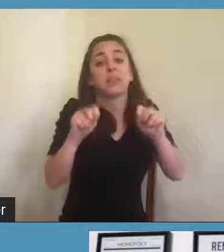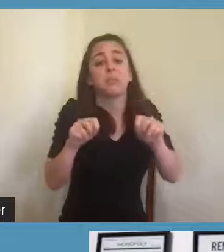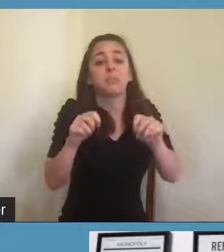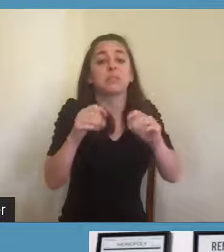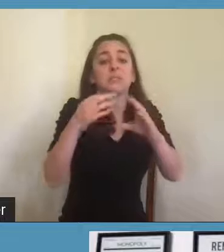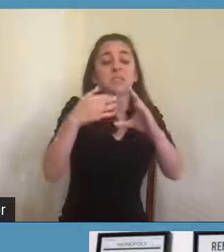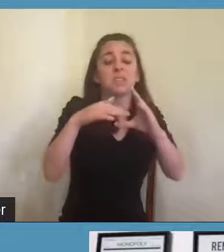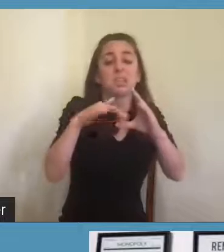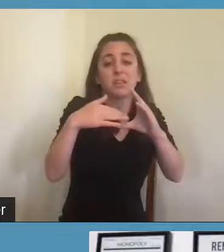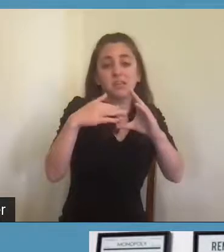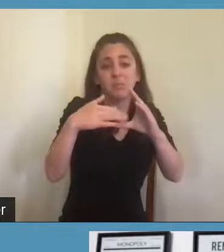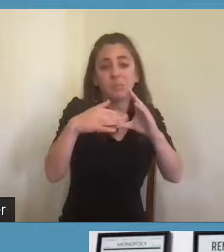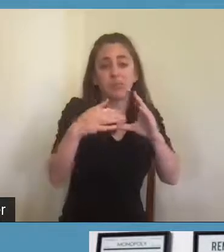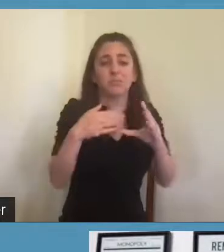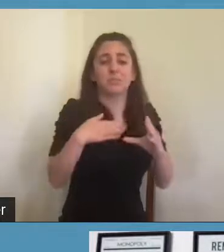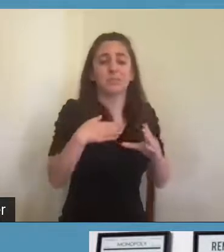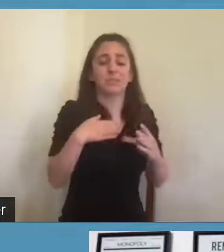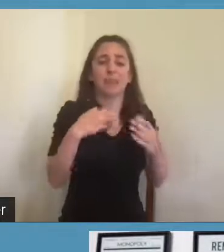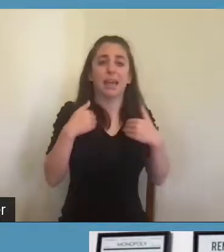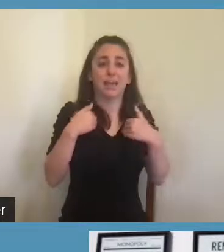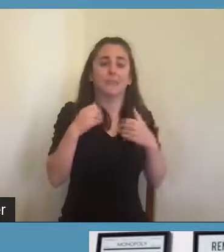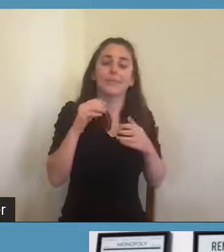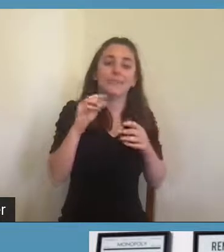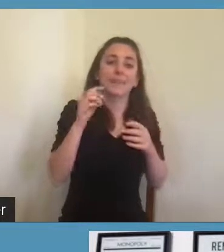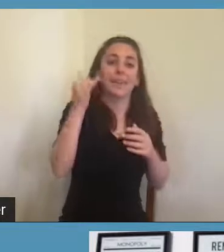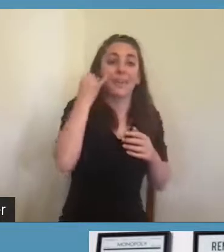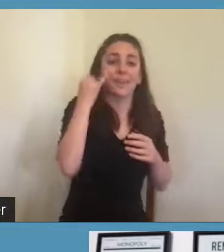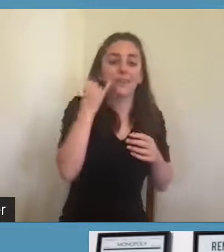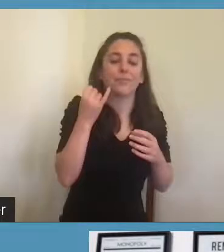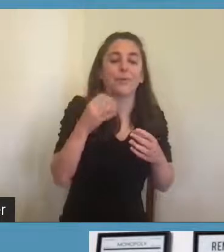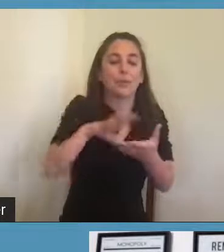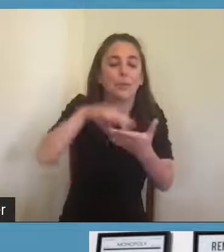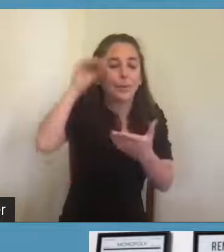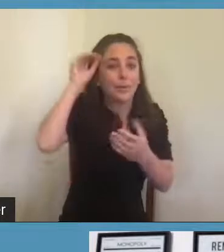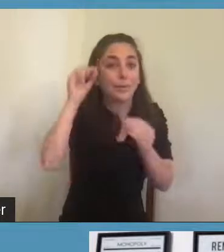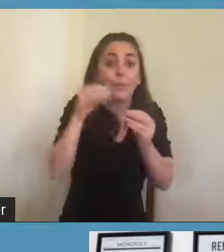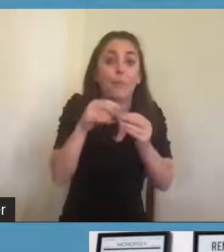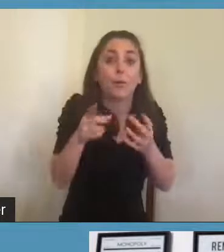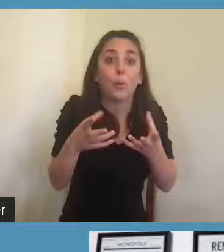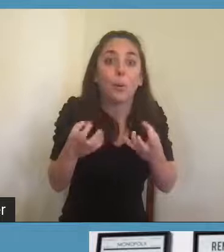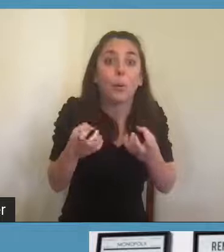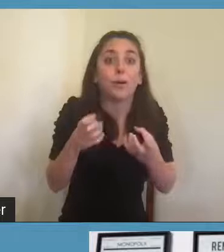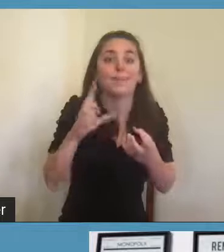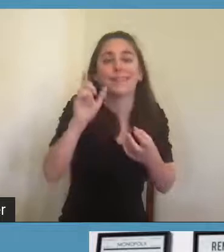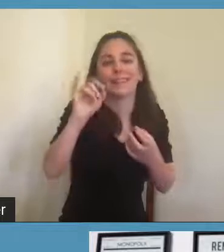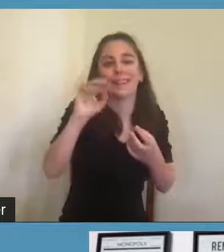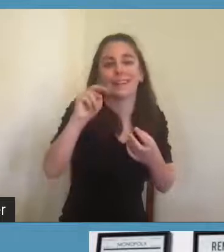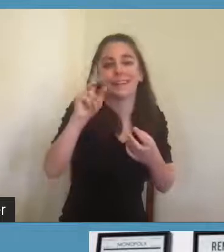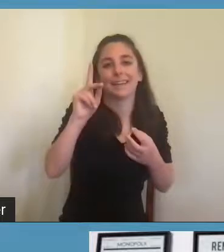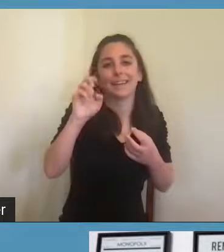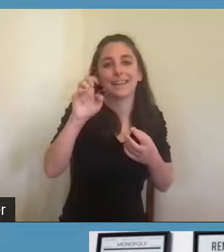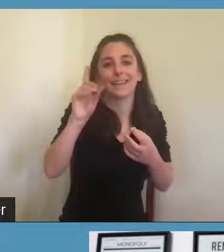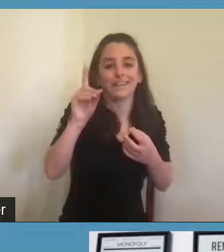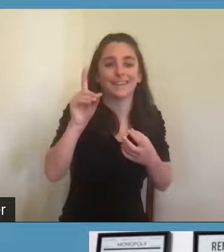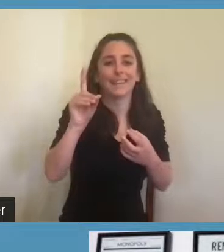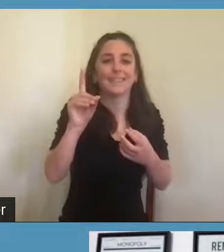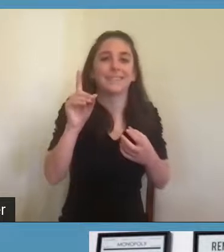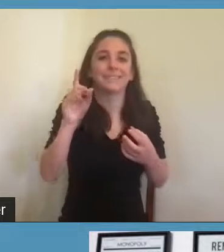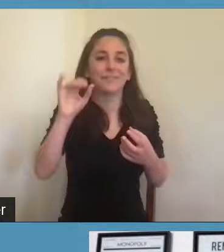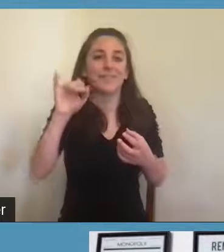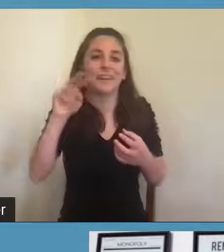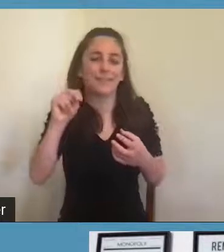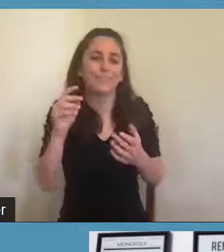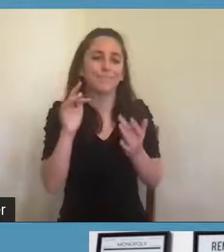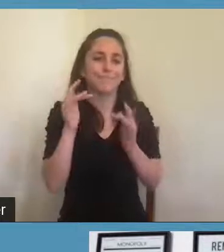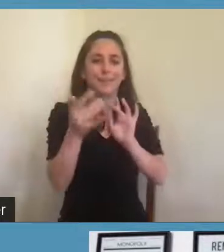me online if that through LinkedIn, if that's something that particularly resonates with you. But a lot of it too also just comes in the way